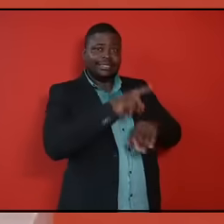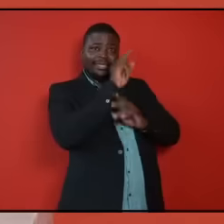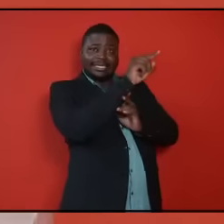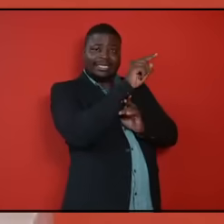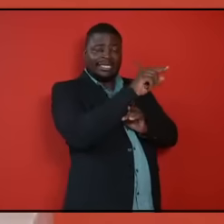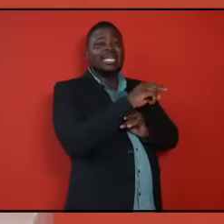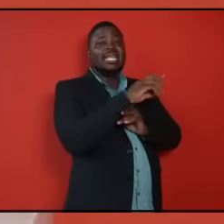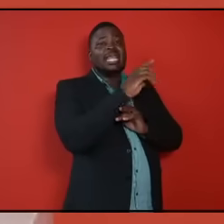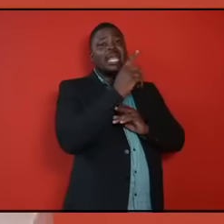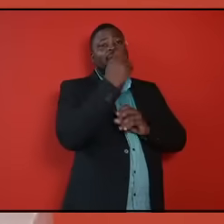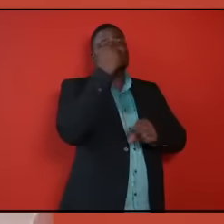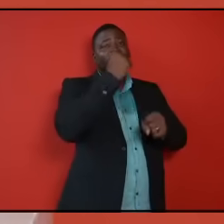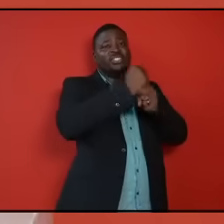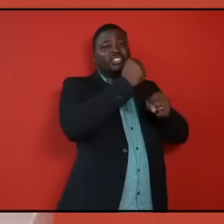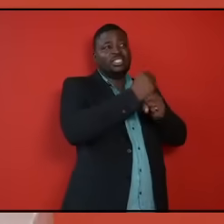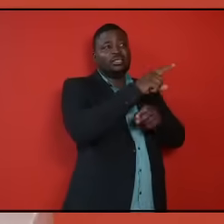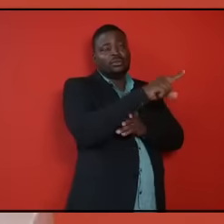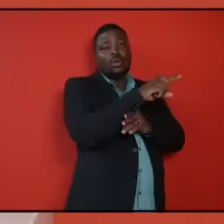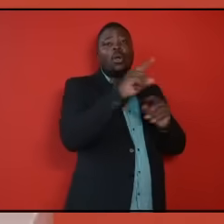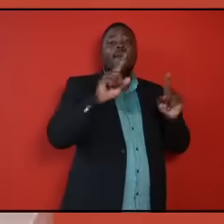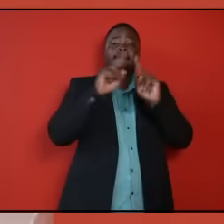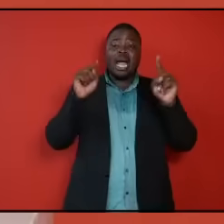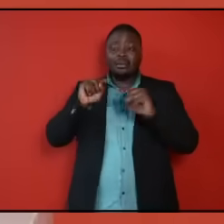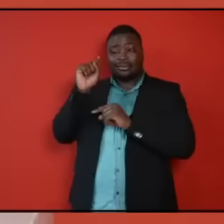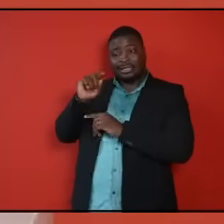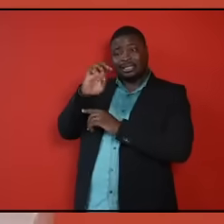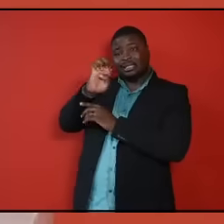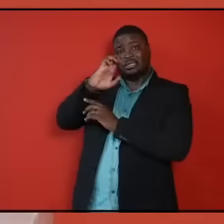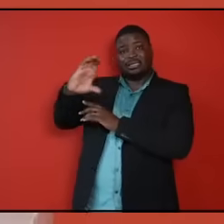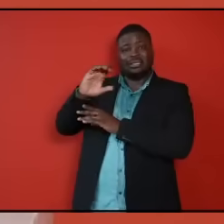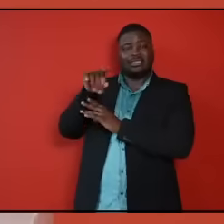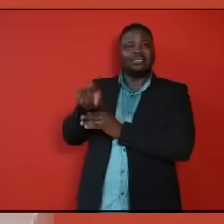So when we tell you about the biasness of the judge,